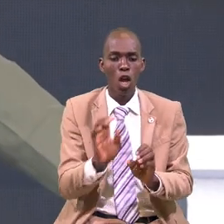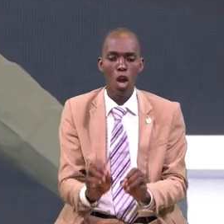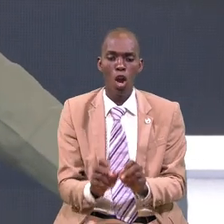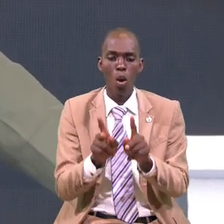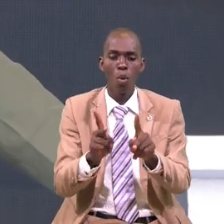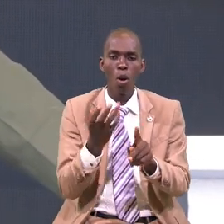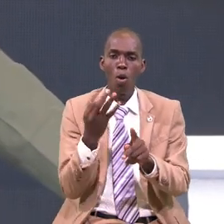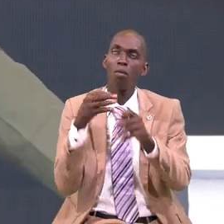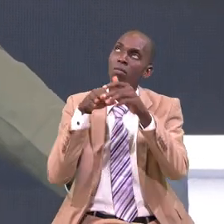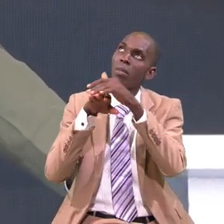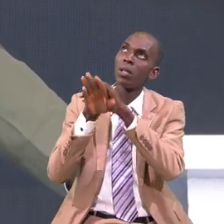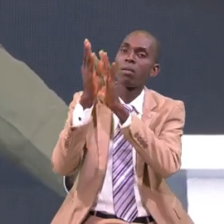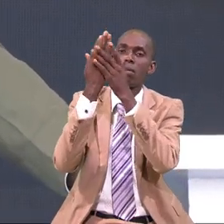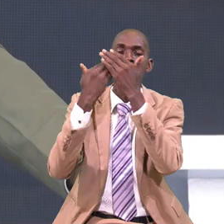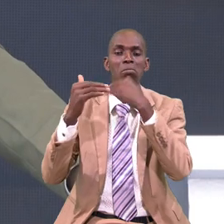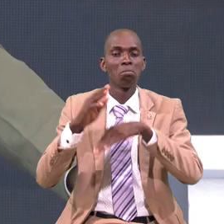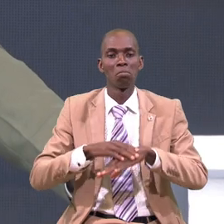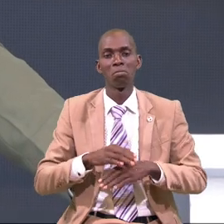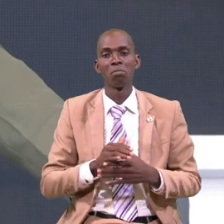to heaven.